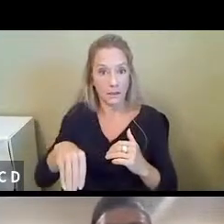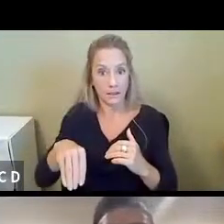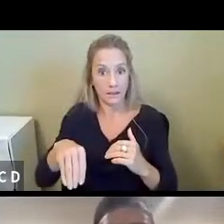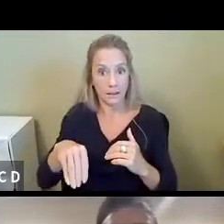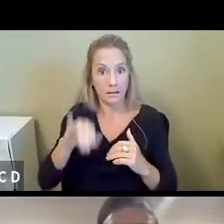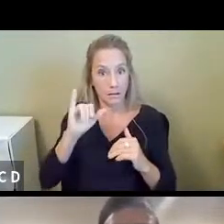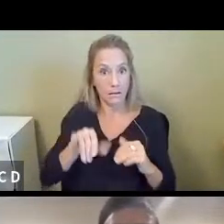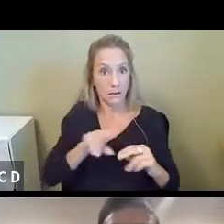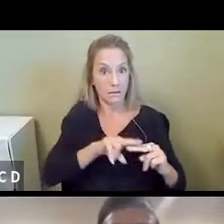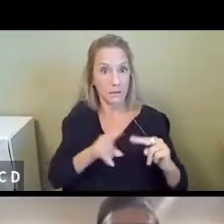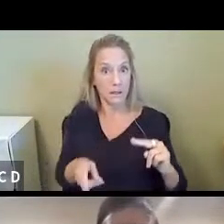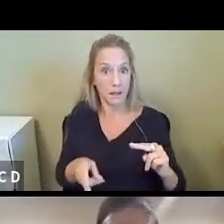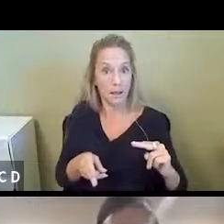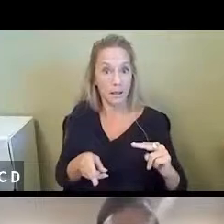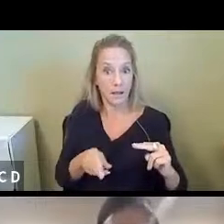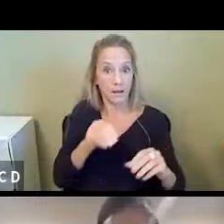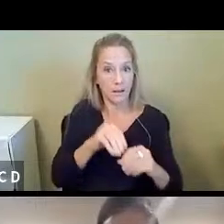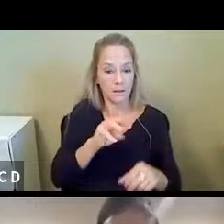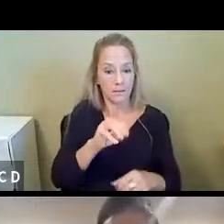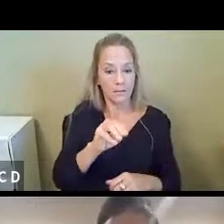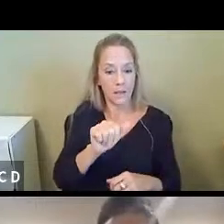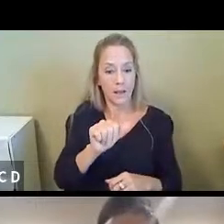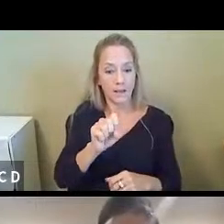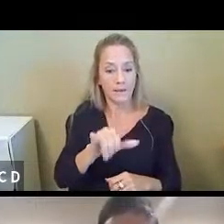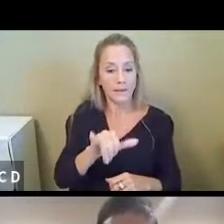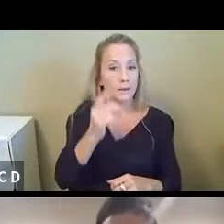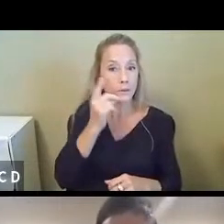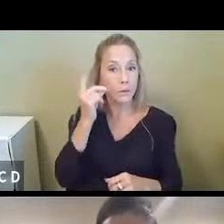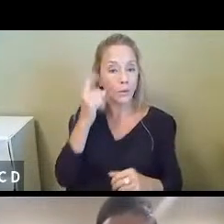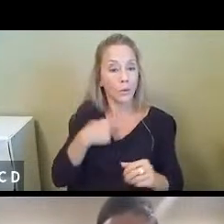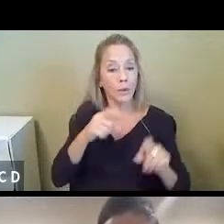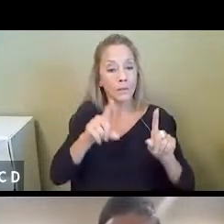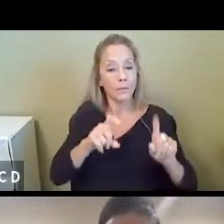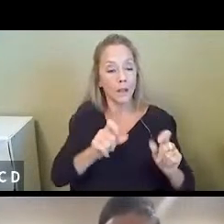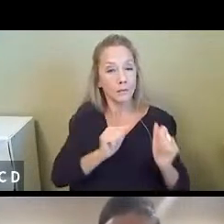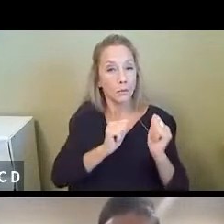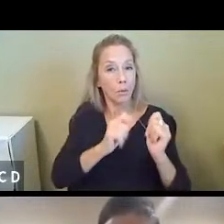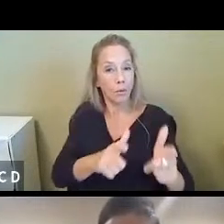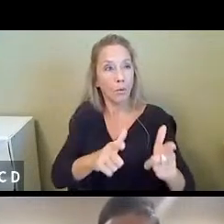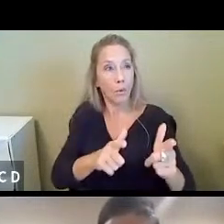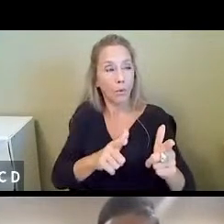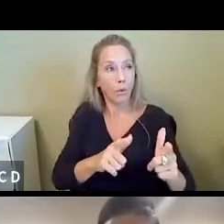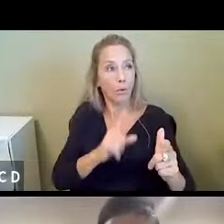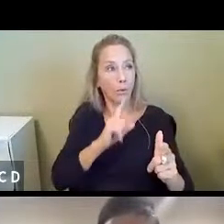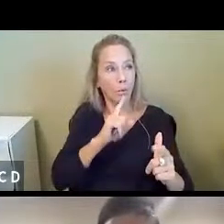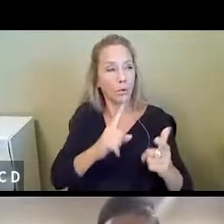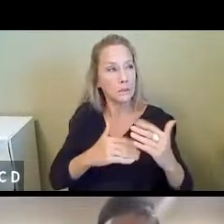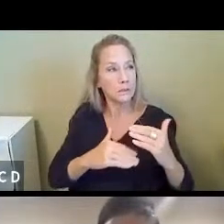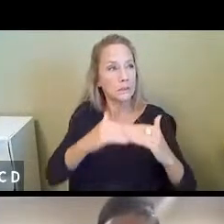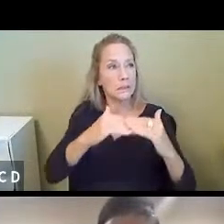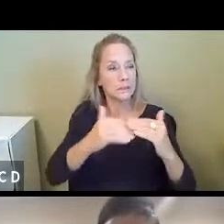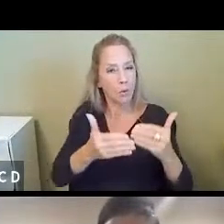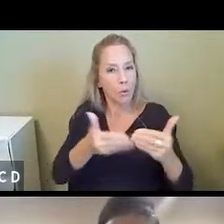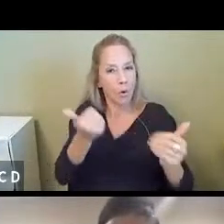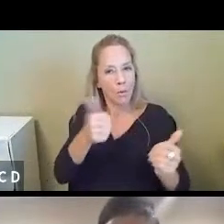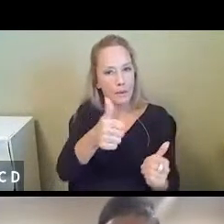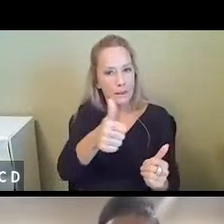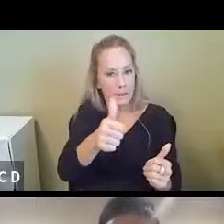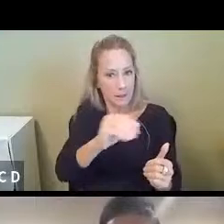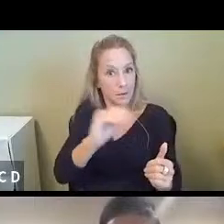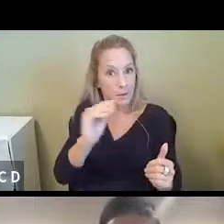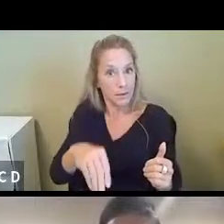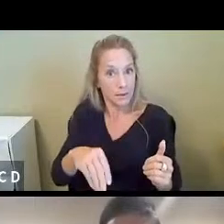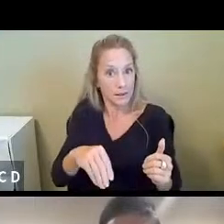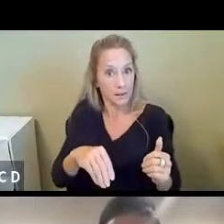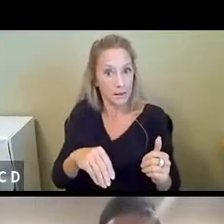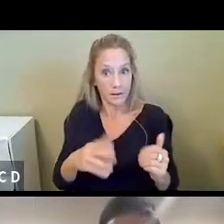rate in the Massey dorm where we tested every single person. It was more like almost 10%. So another good